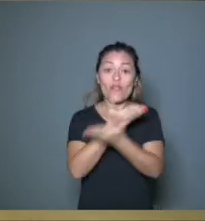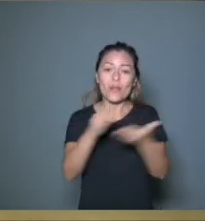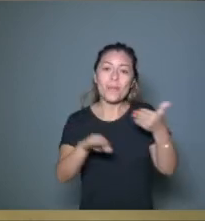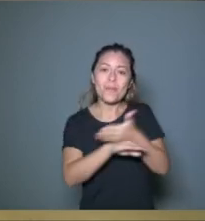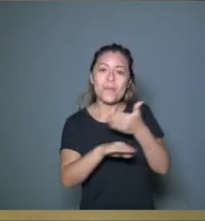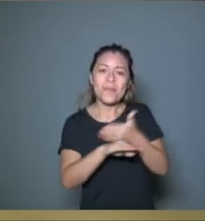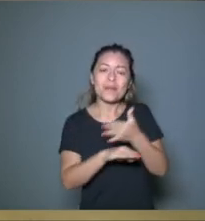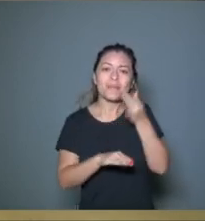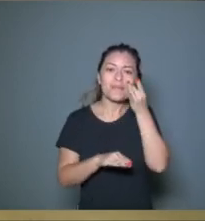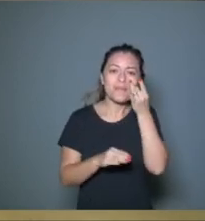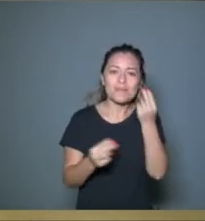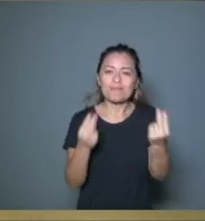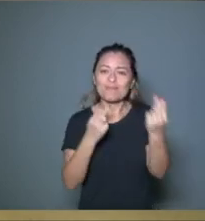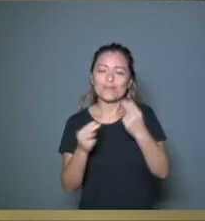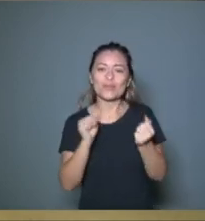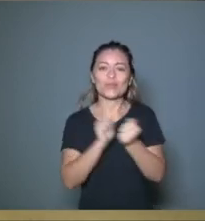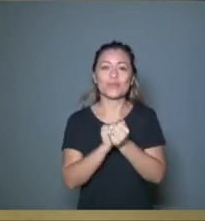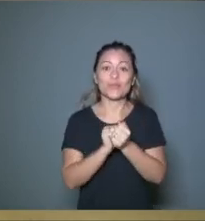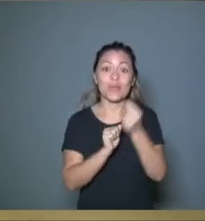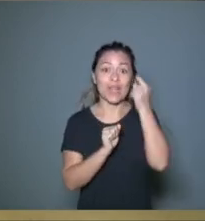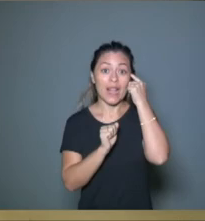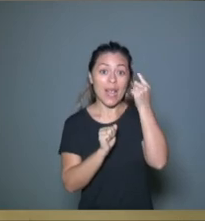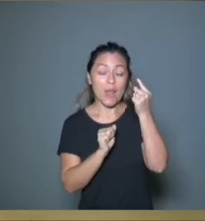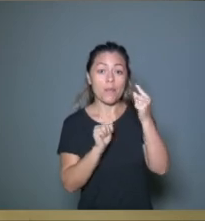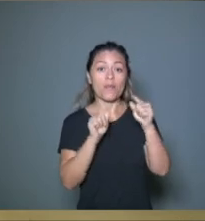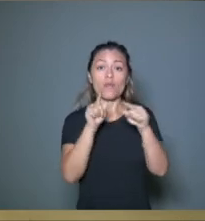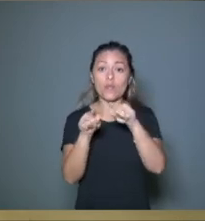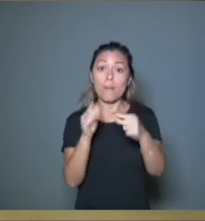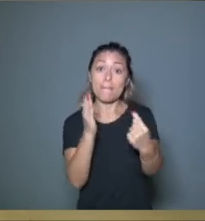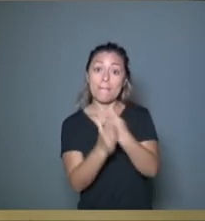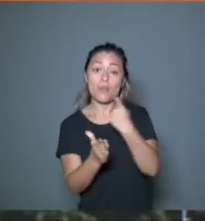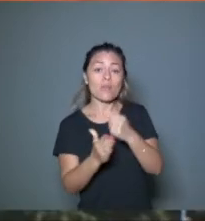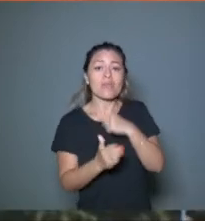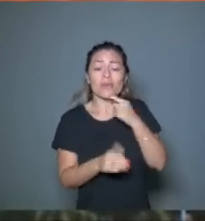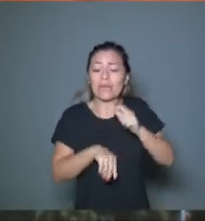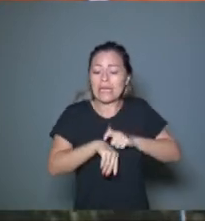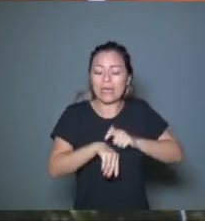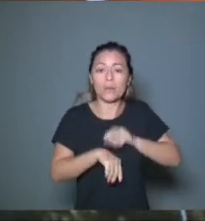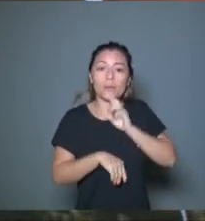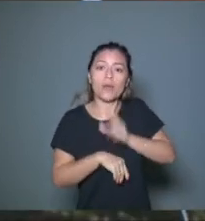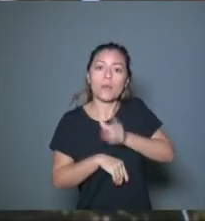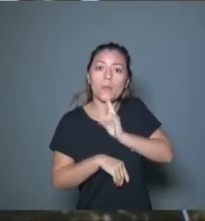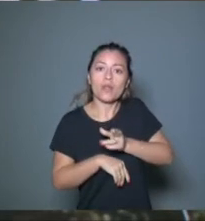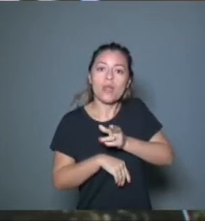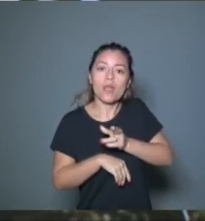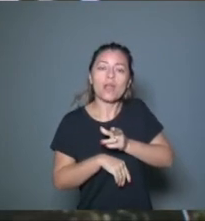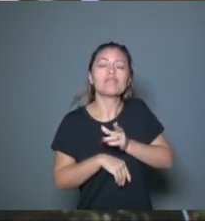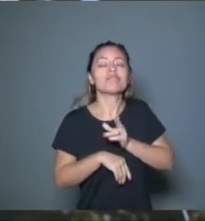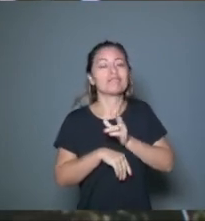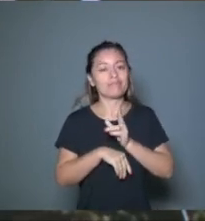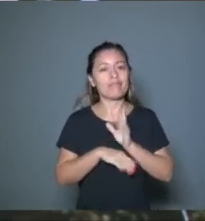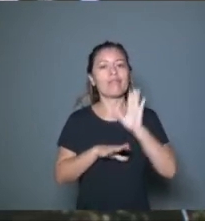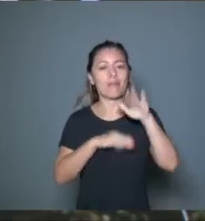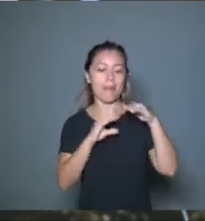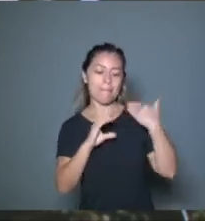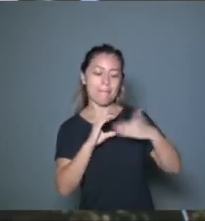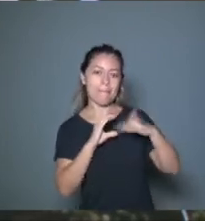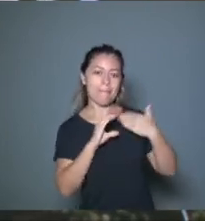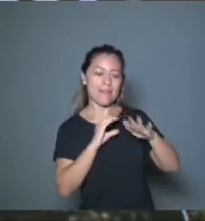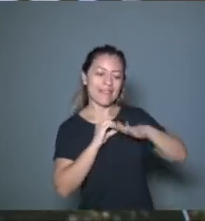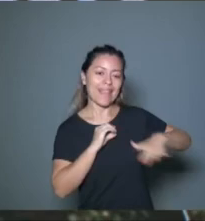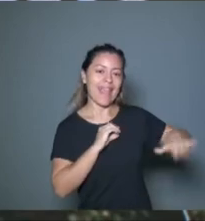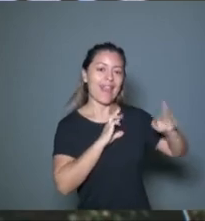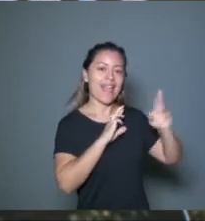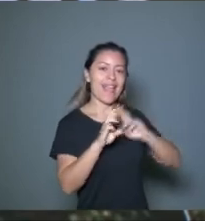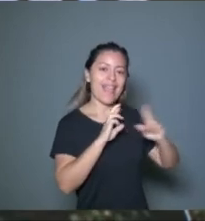for joining us today and for your participation. I'd like to remind you that the questions that were not answered today will be